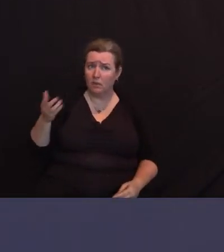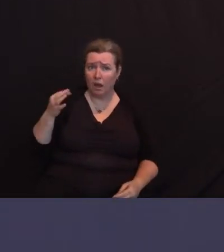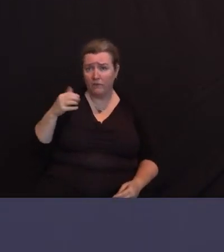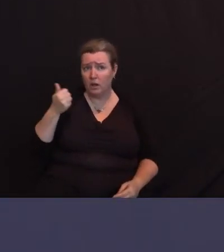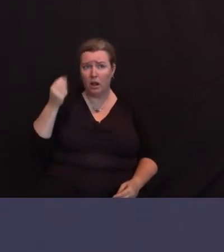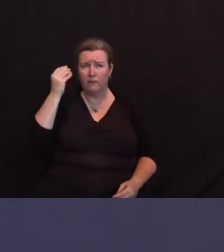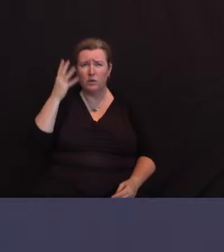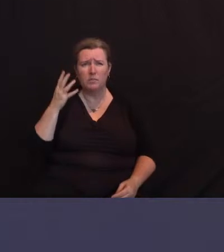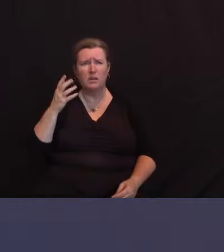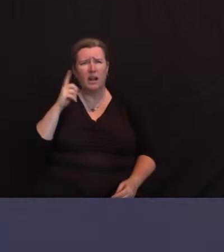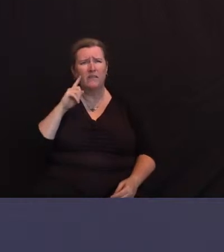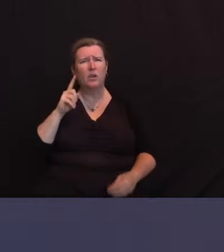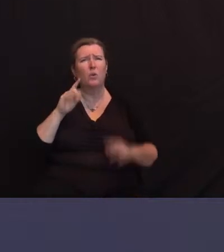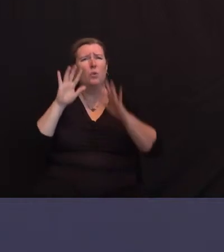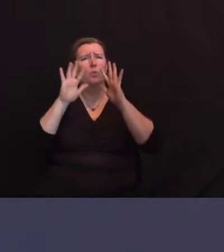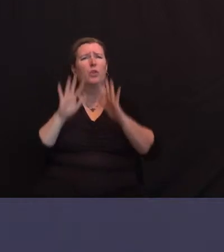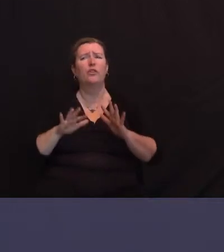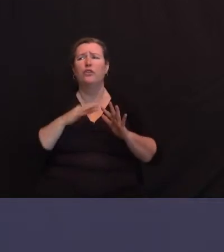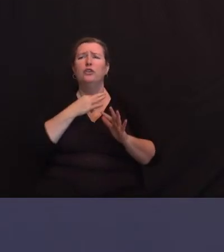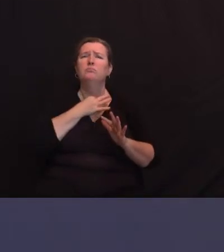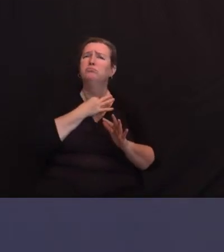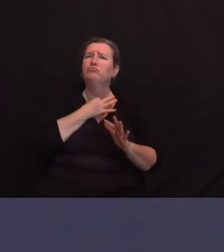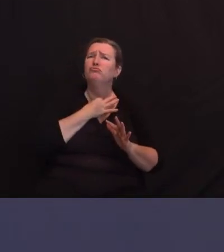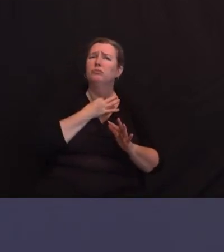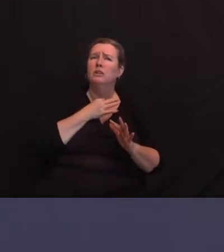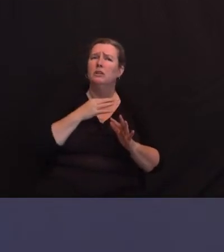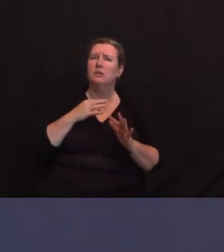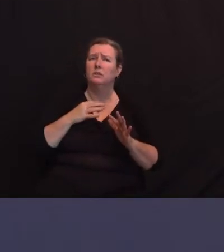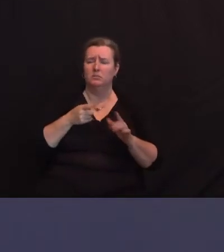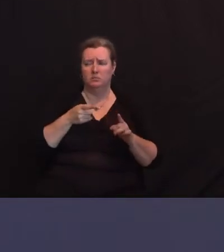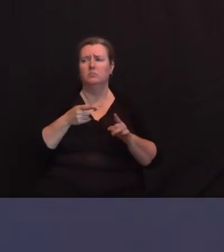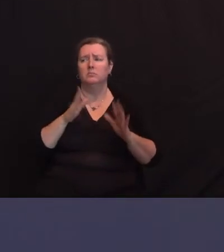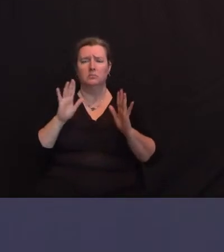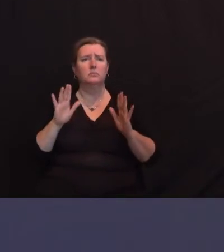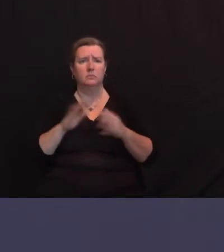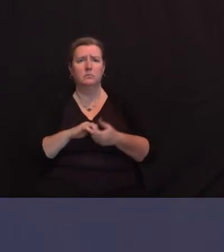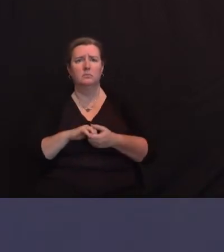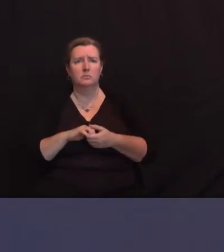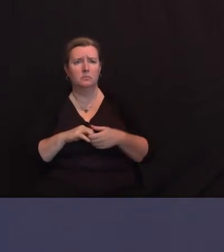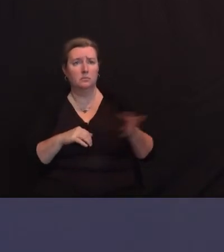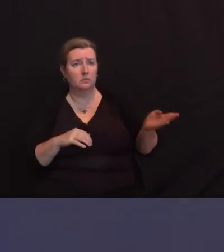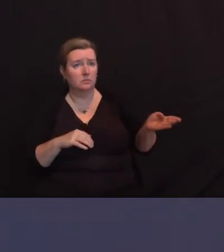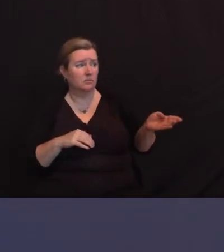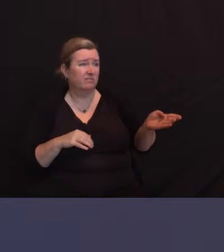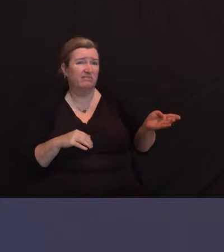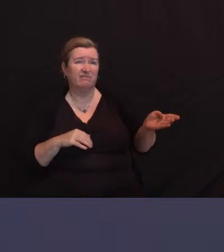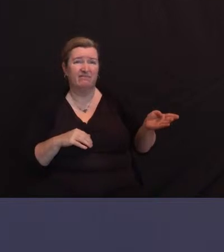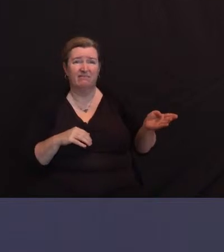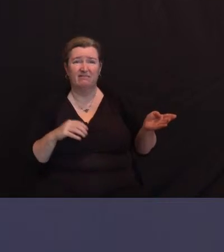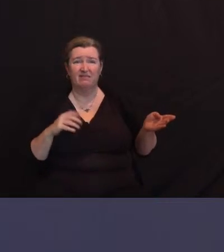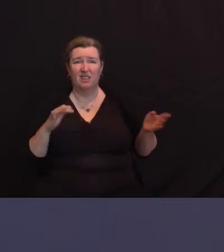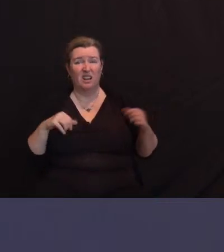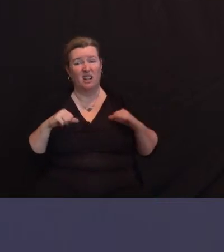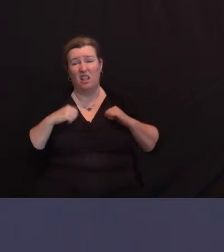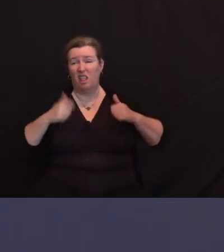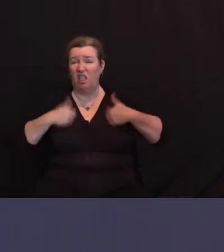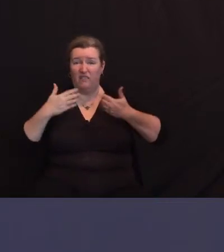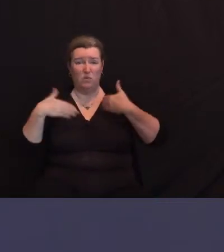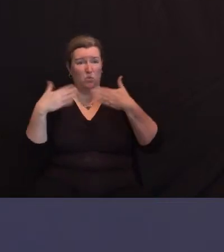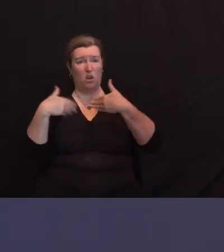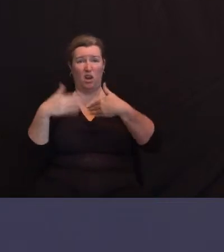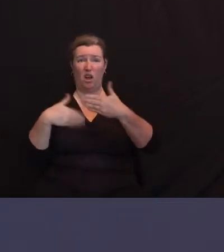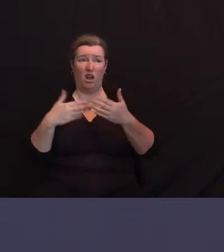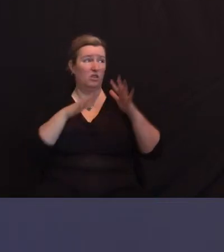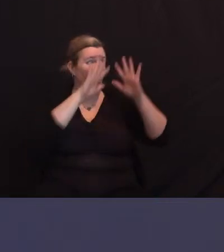think weather is, this is in the category life goes on, right? So That's right. Whether it's weather